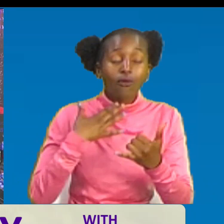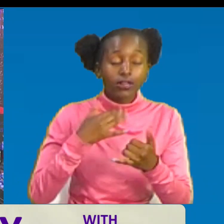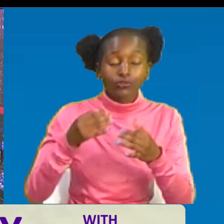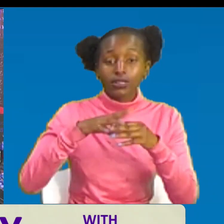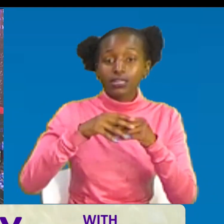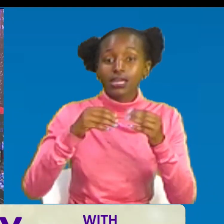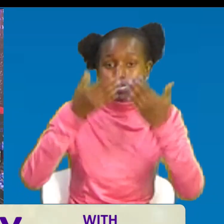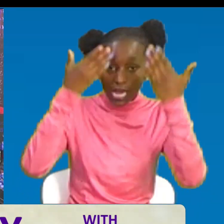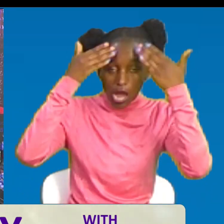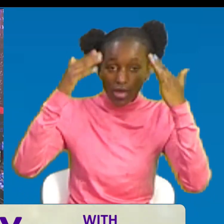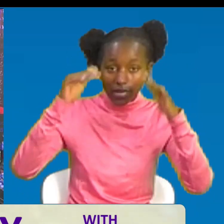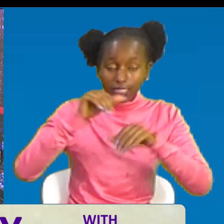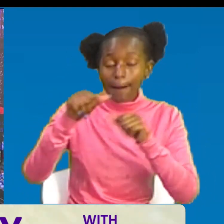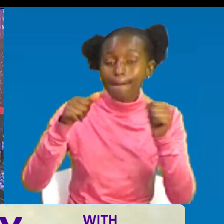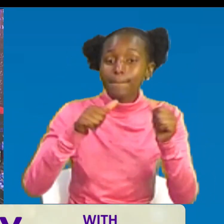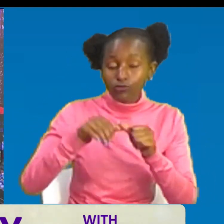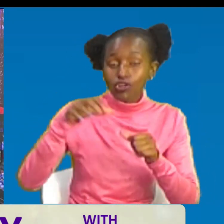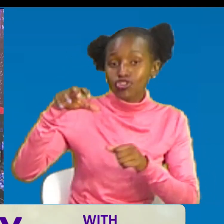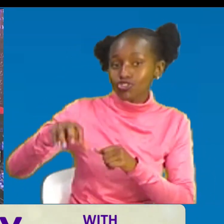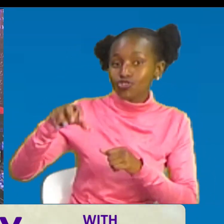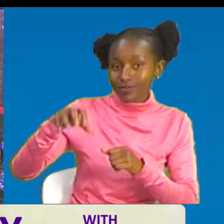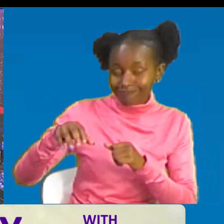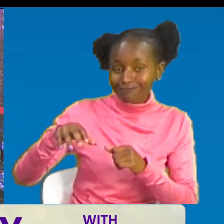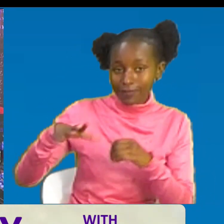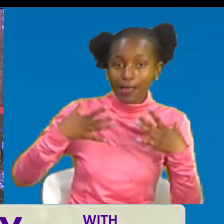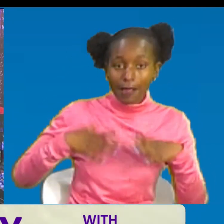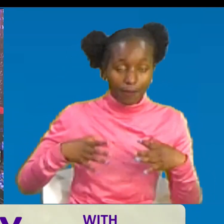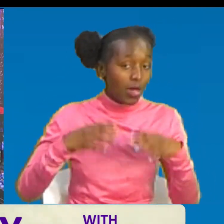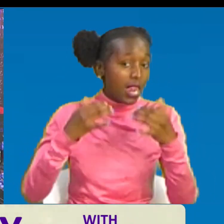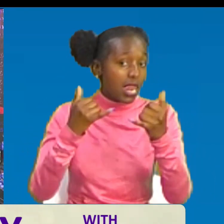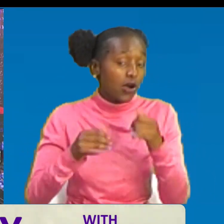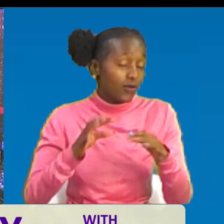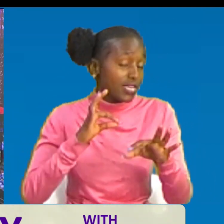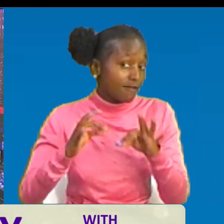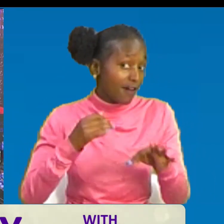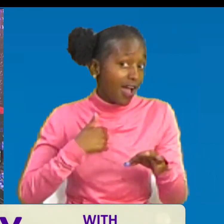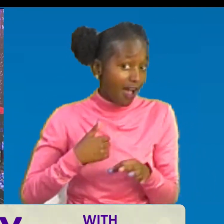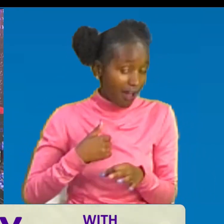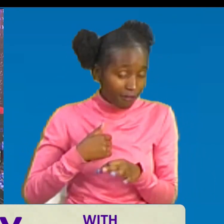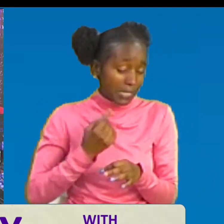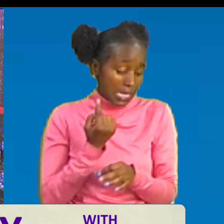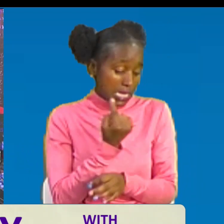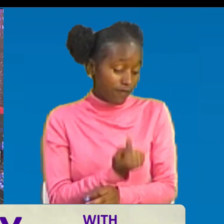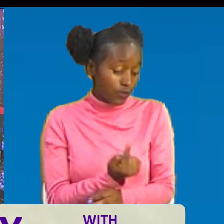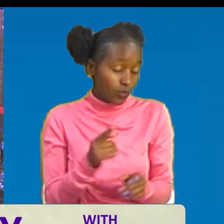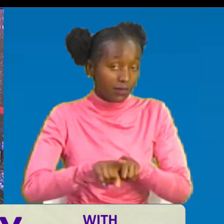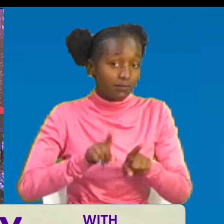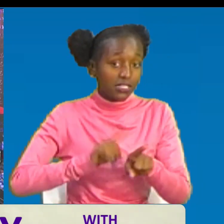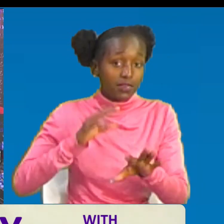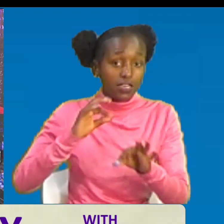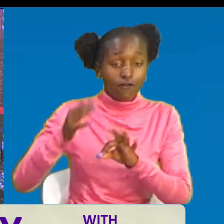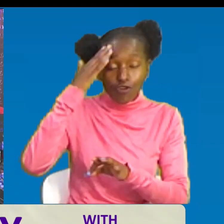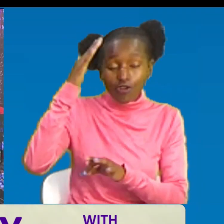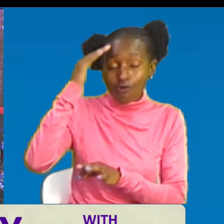awareness as far as short stature is concerned. If you have an individual, if you know anyone out there,